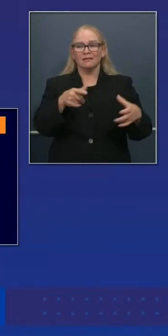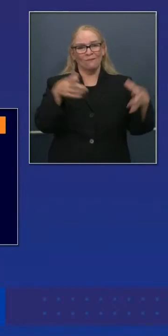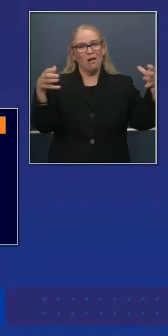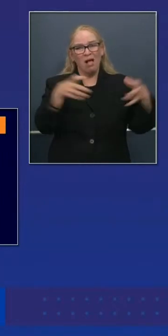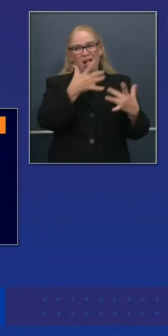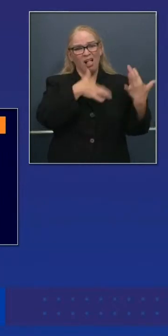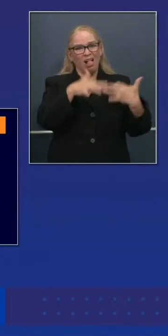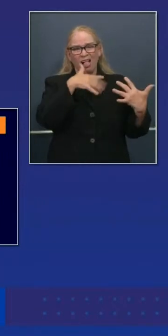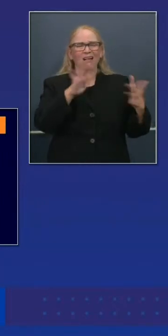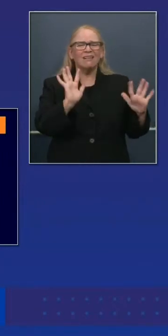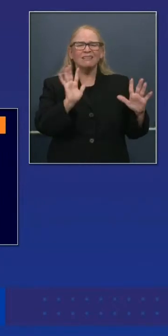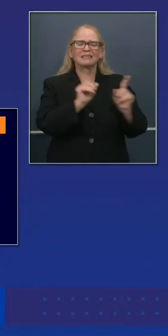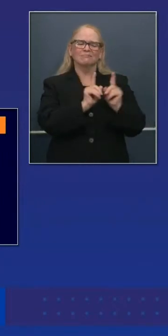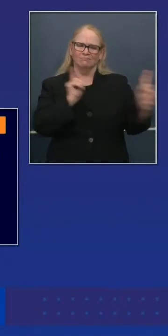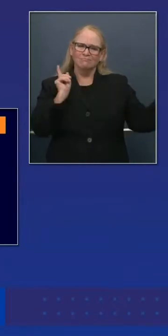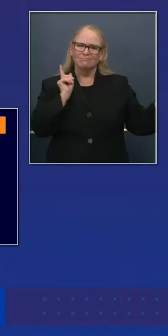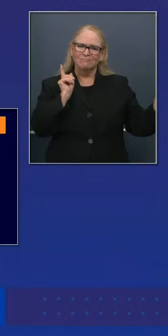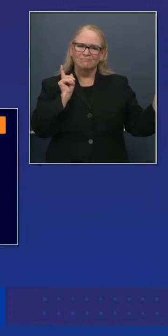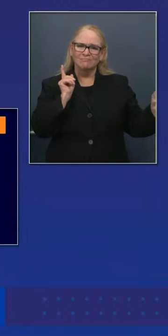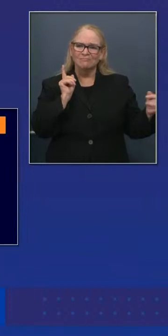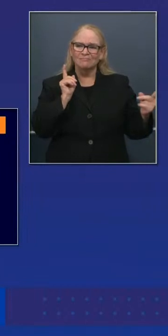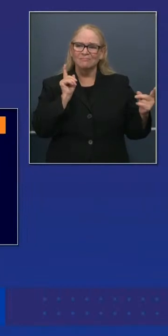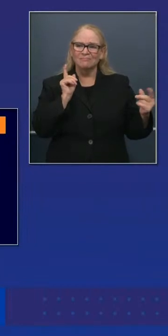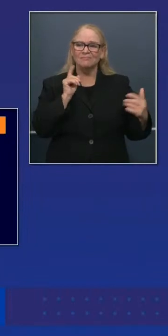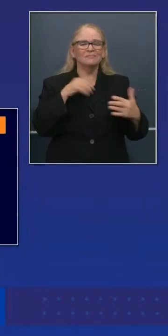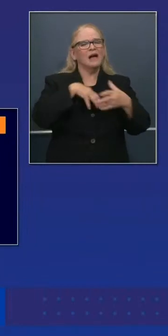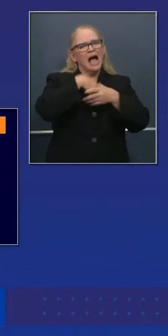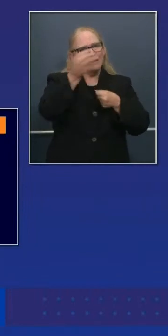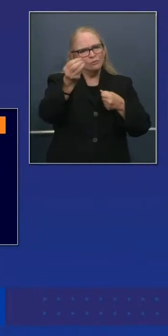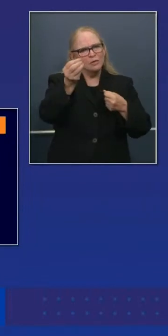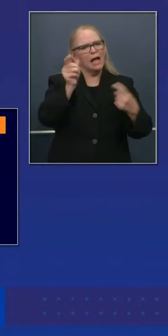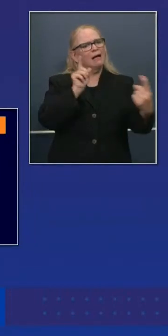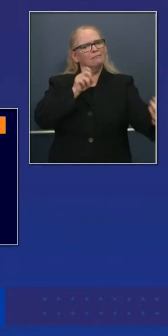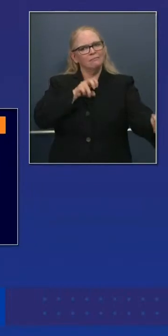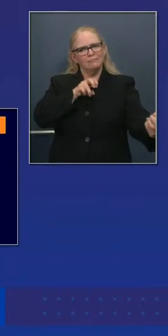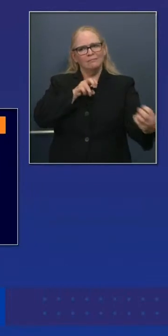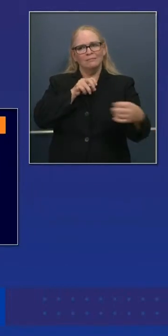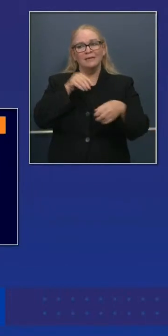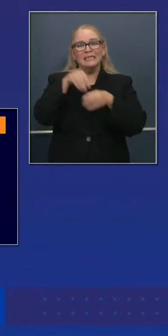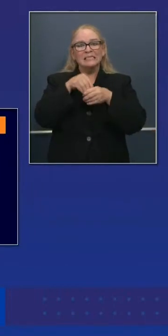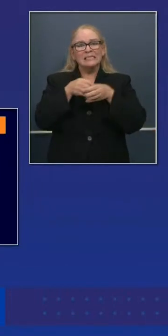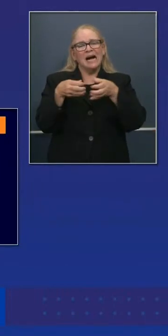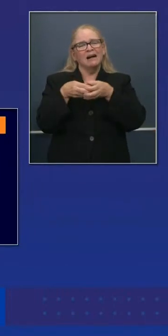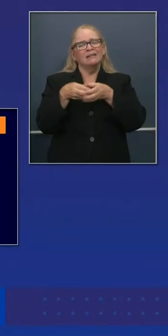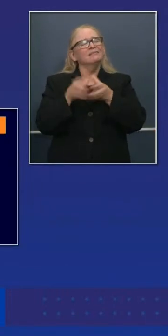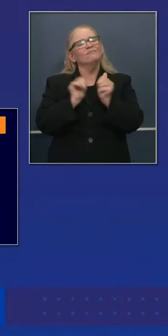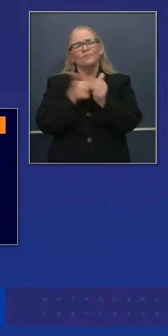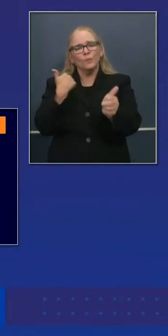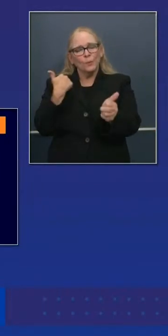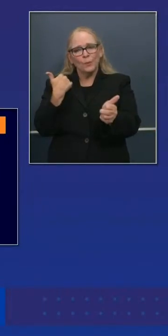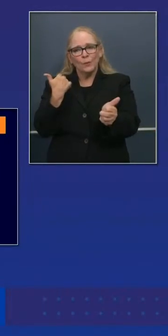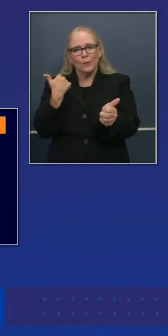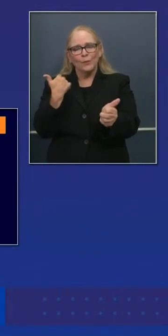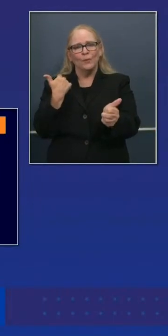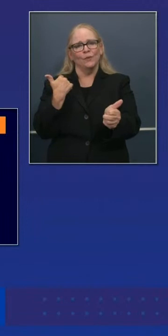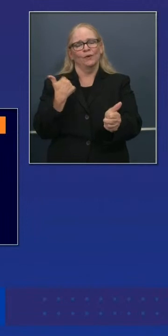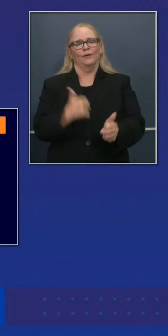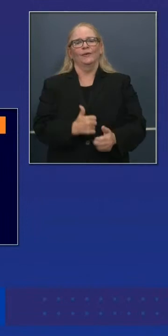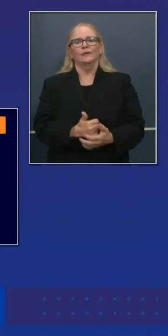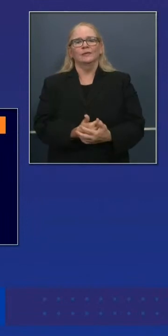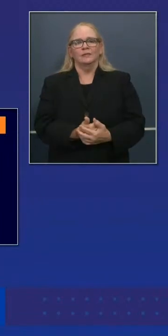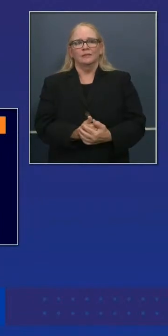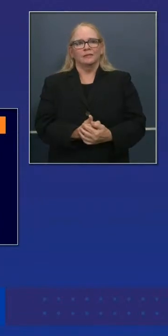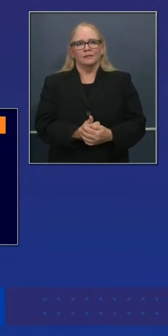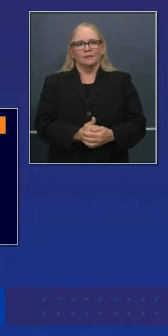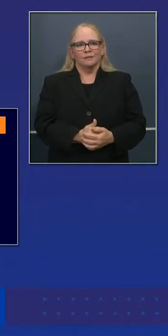encouraging activities outside that otherwise would occur with more mixing inside. Minimize the mixing to